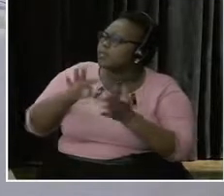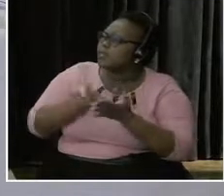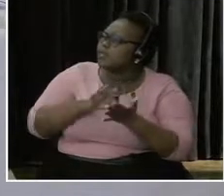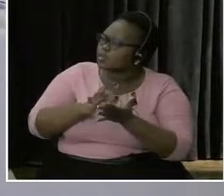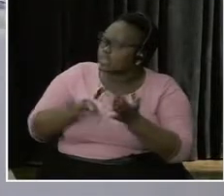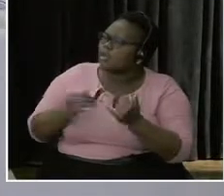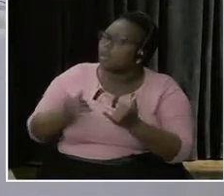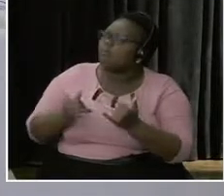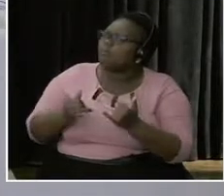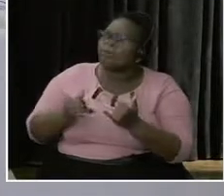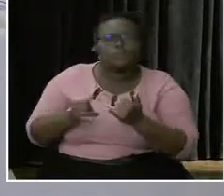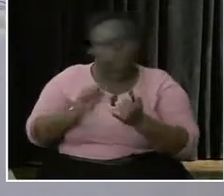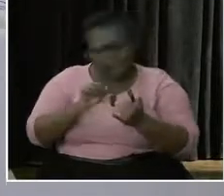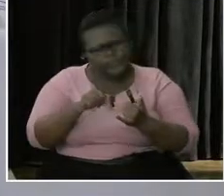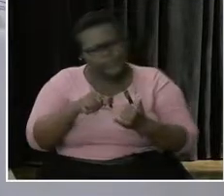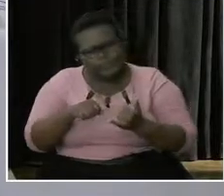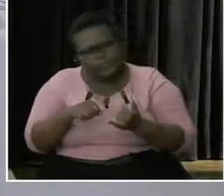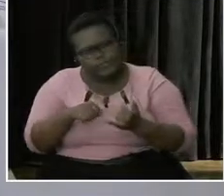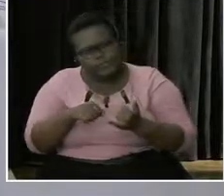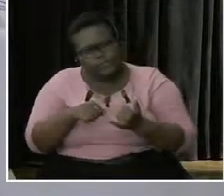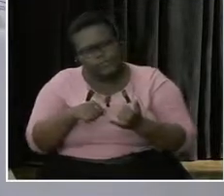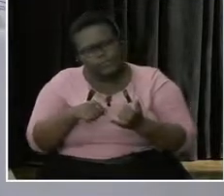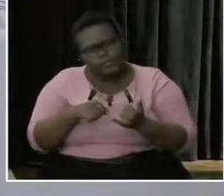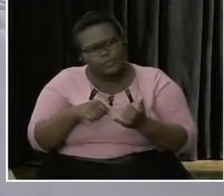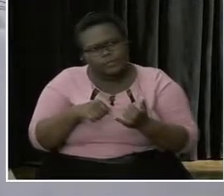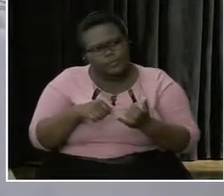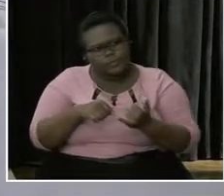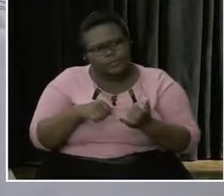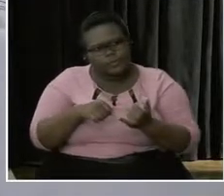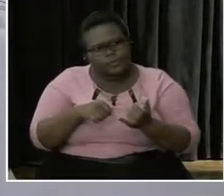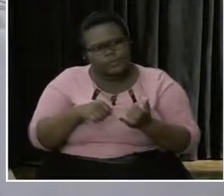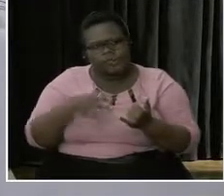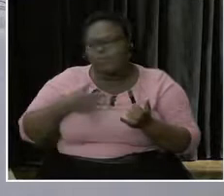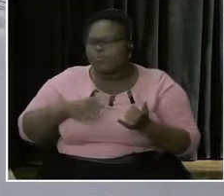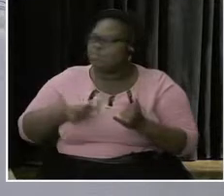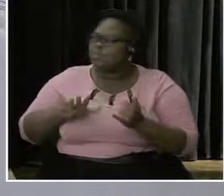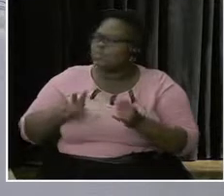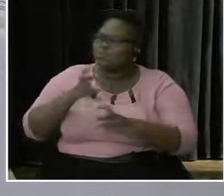Yes. Yeah. No, we want to disagree.